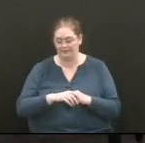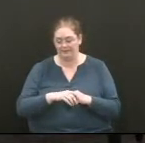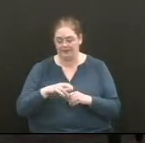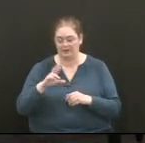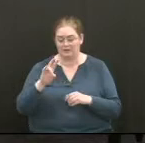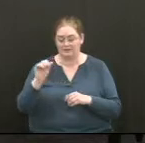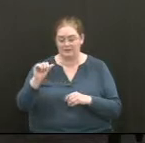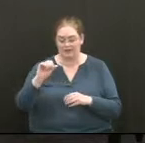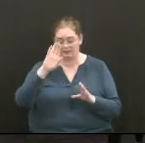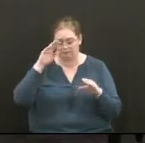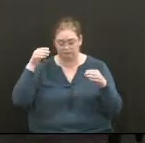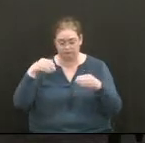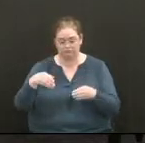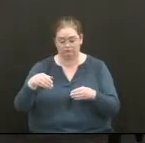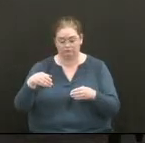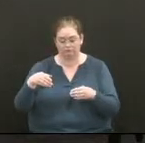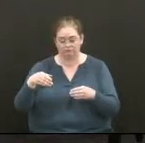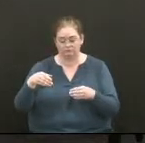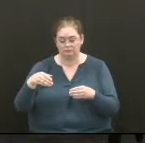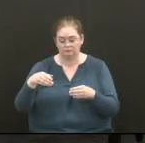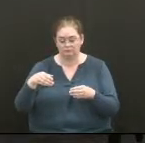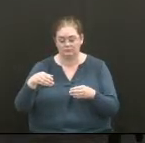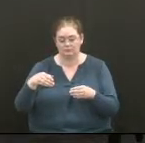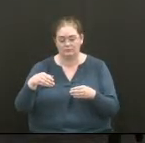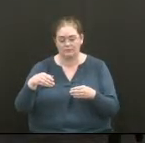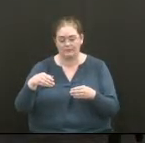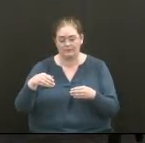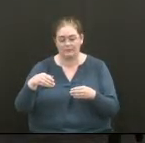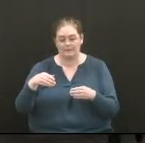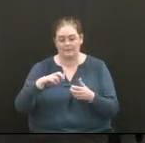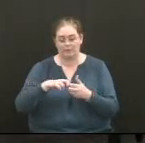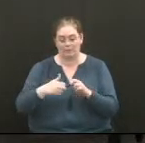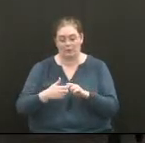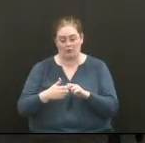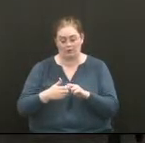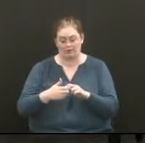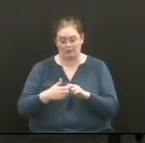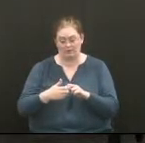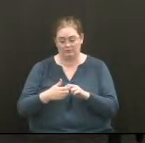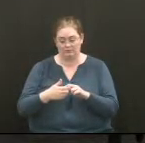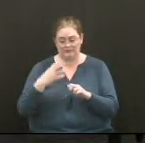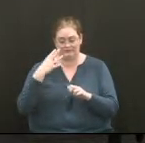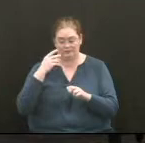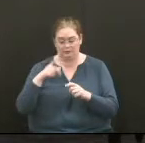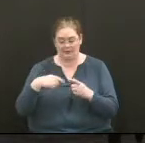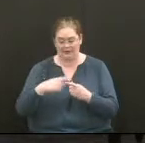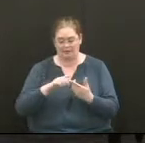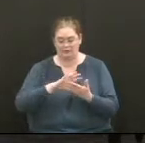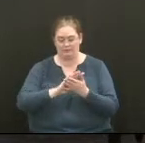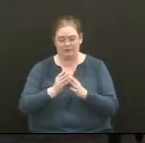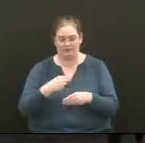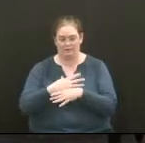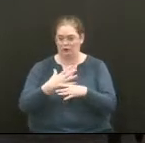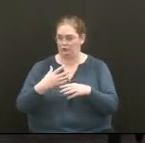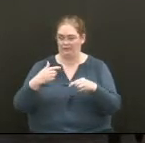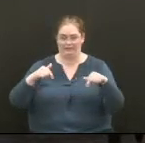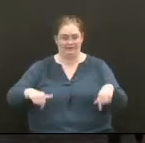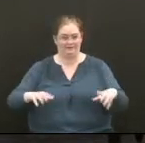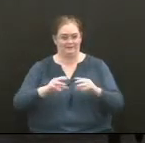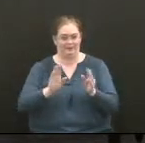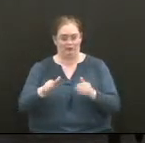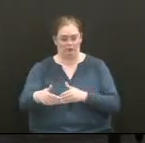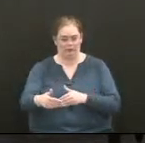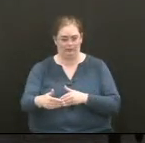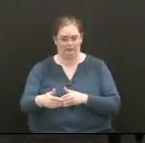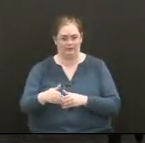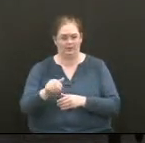7A is focused on the problems we had when we had to go virtual in this meeting room, that